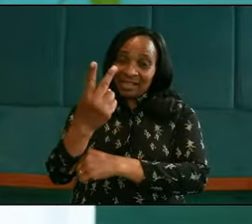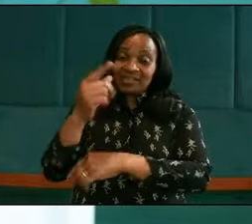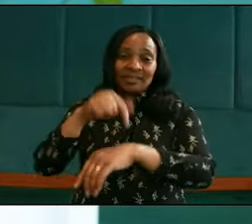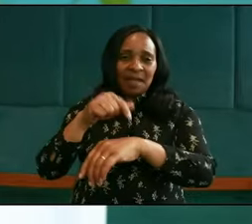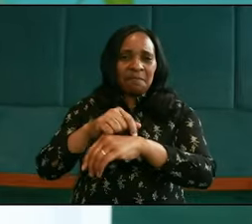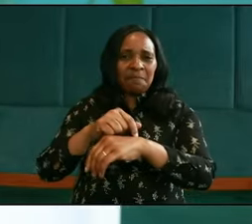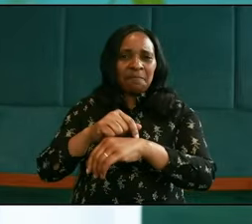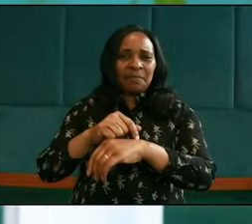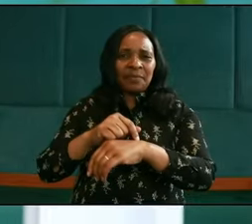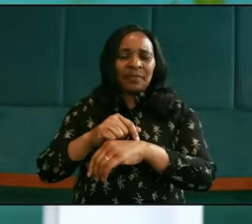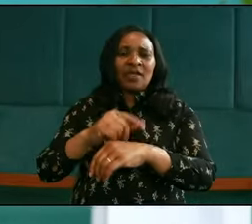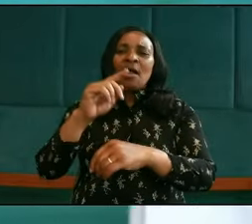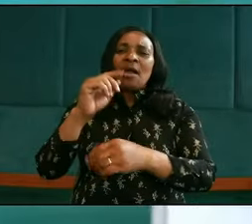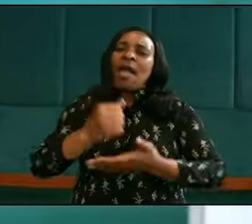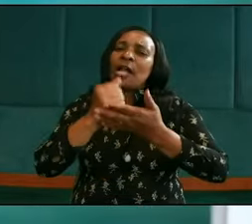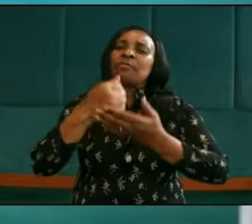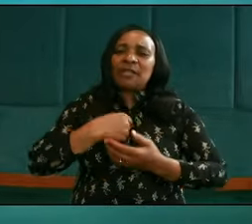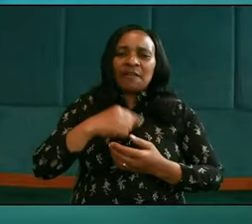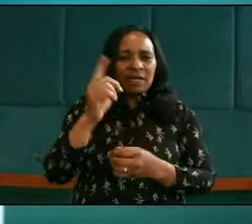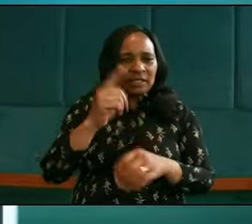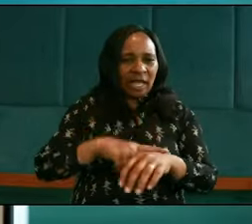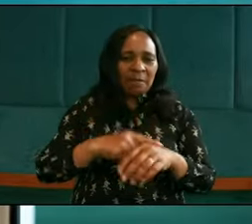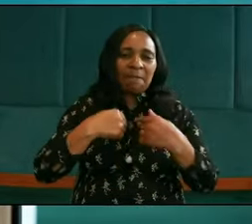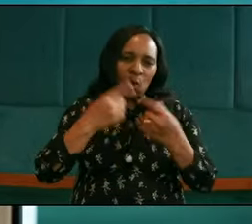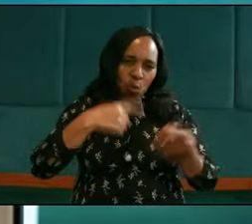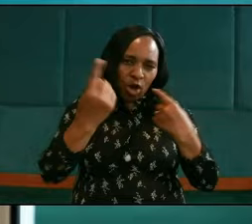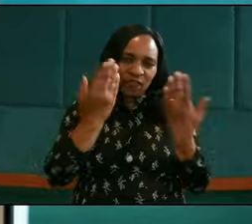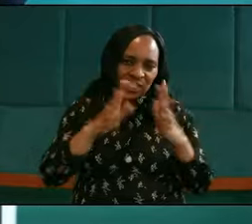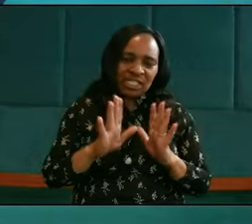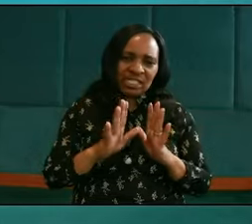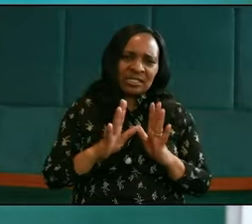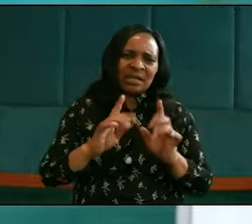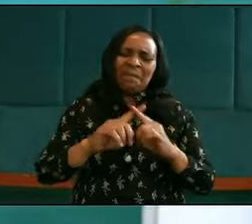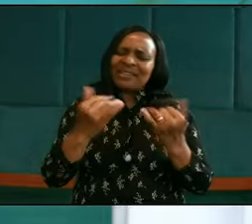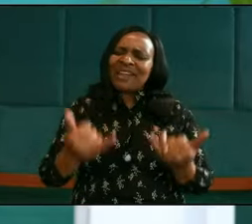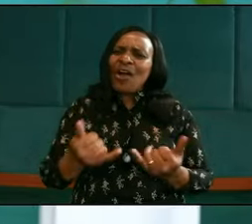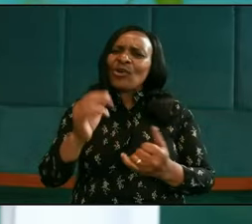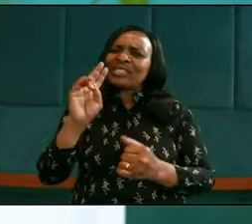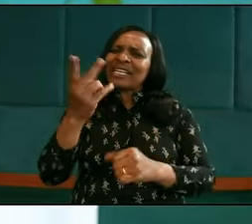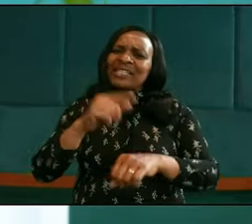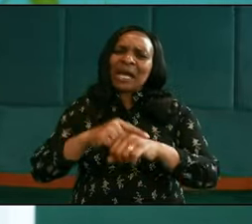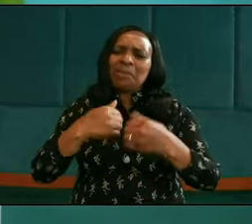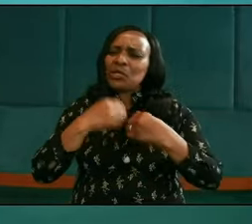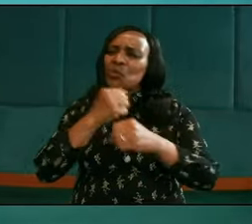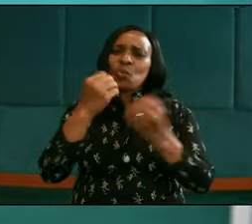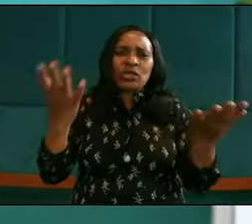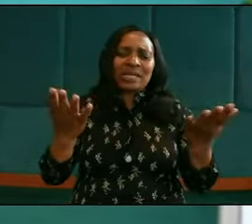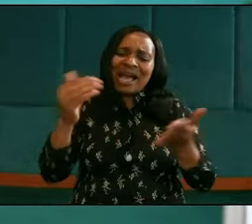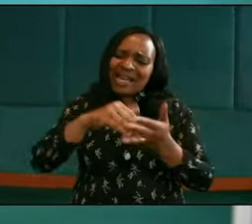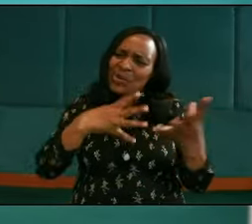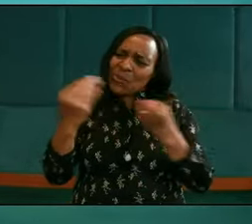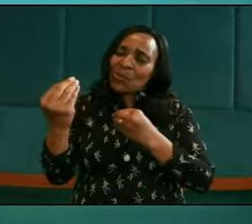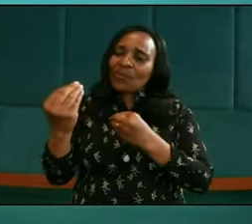You helped me the first time and I defeated them. Lord, what am I going to do this time? Can I go again? Then the